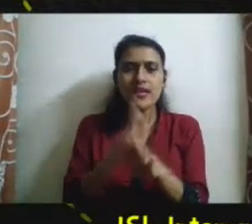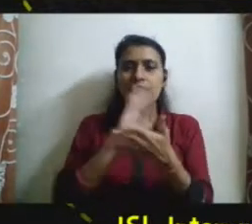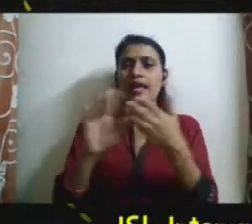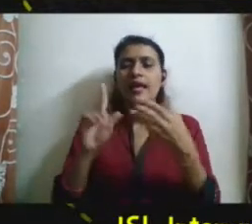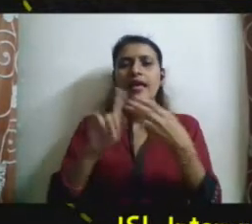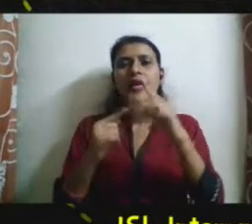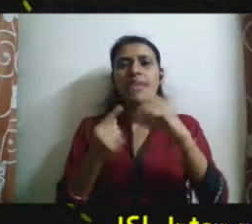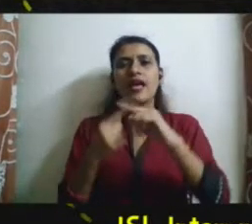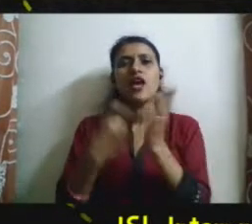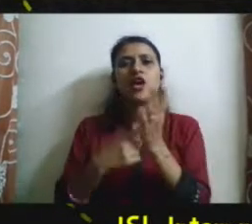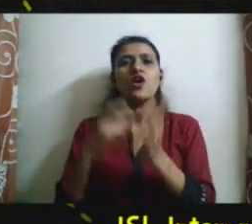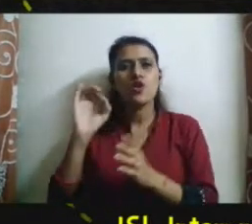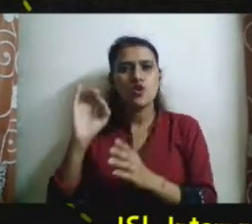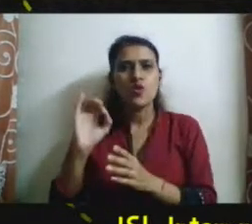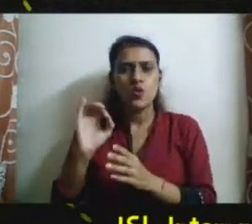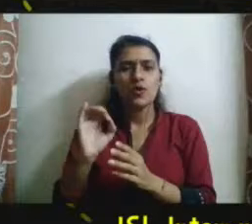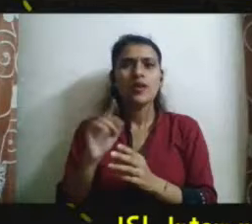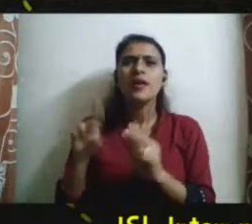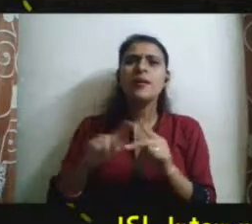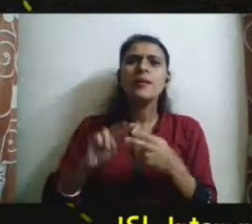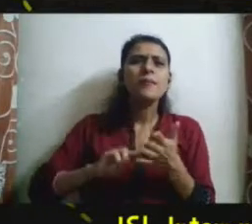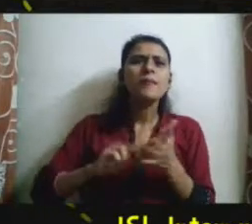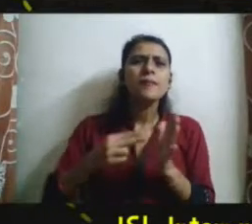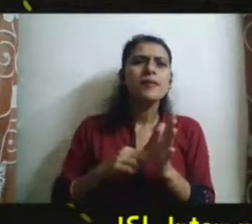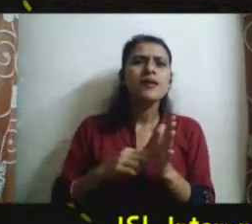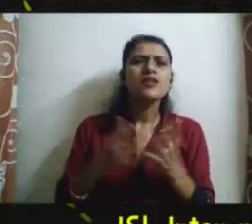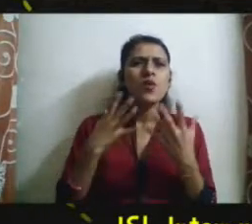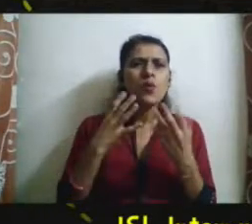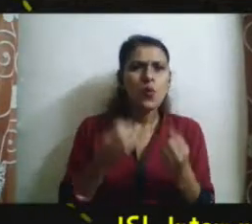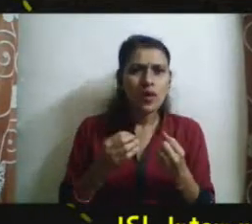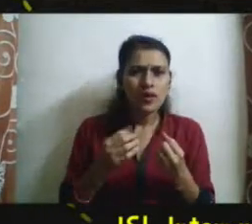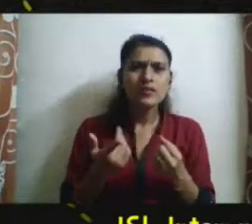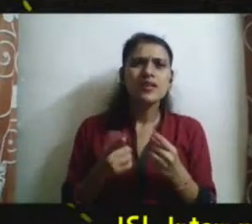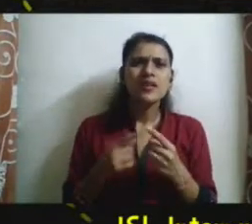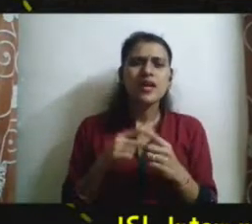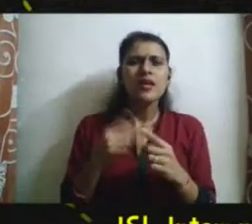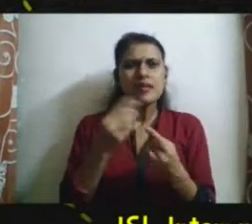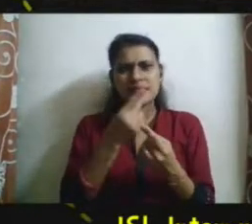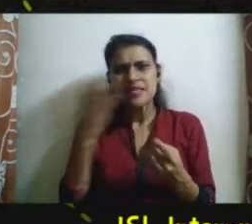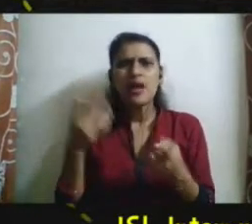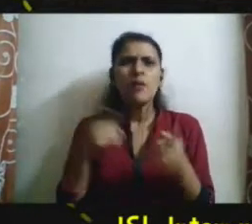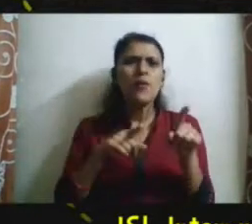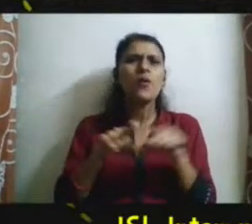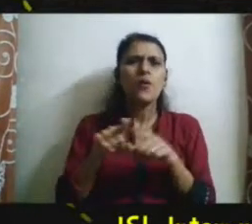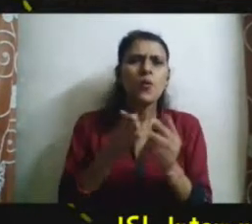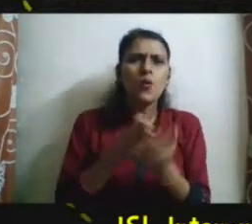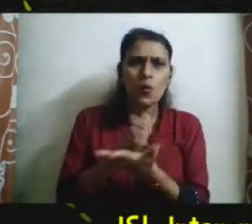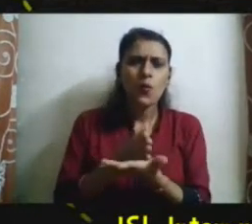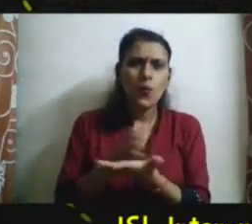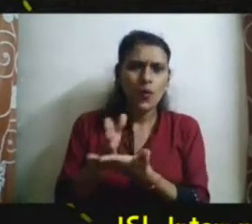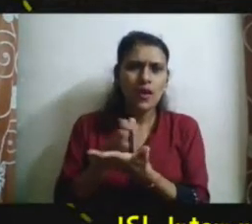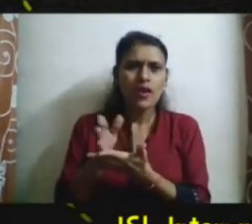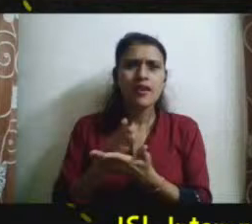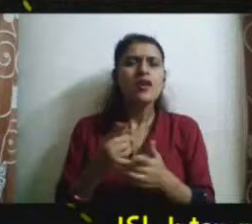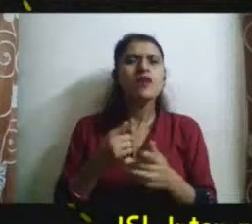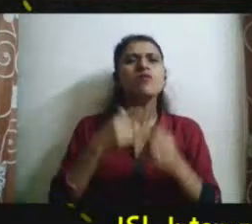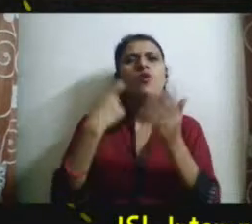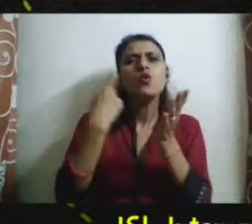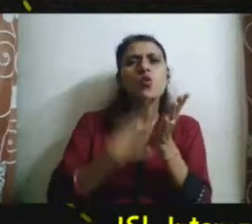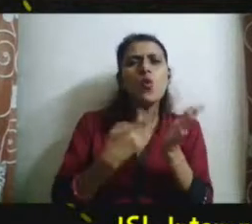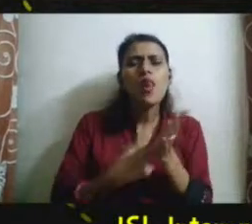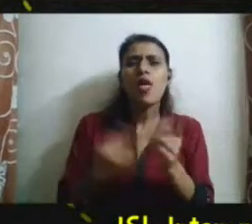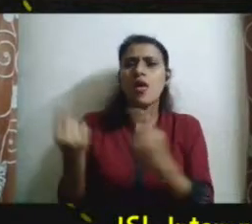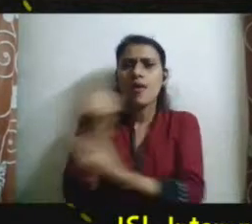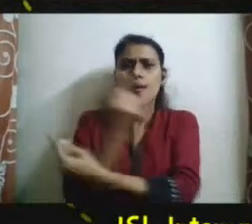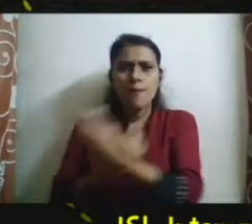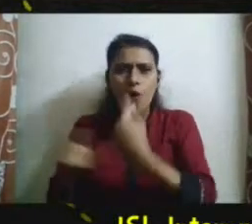that that what it means to me, it may not mean to you. And in many ways, like the fundamental idea of politics, of people